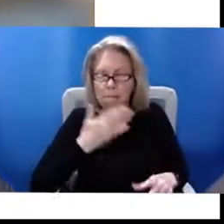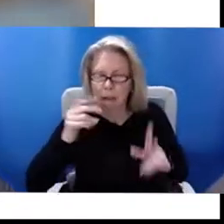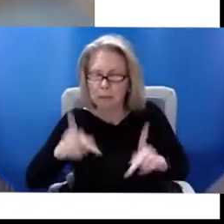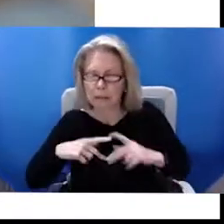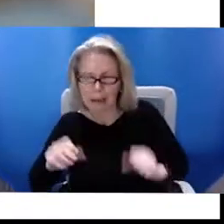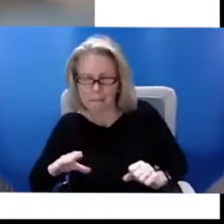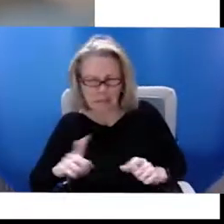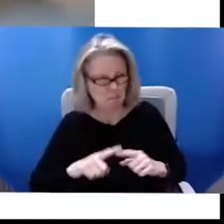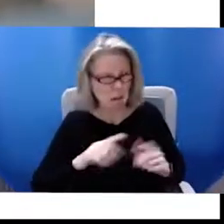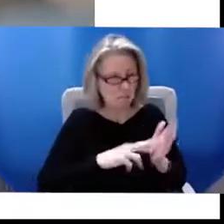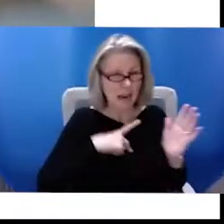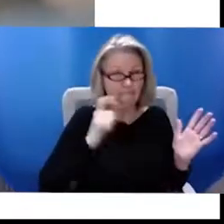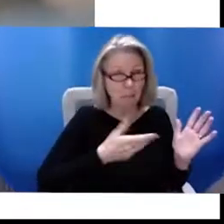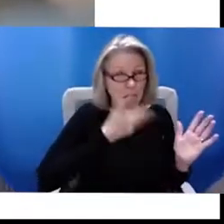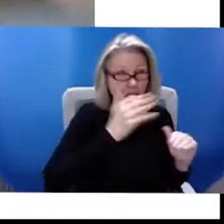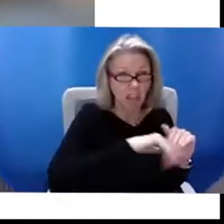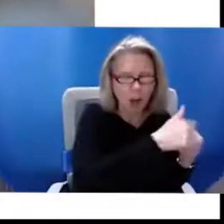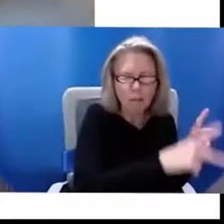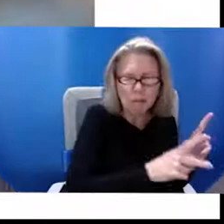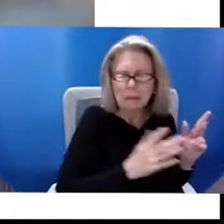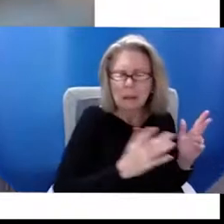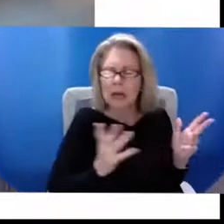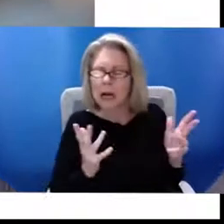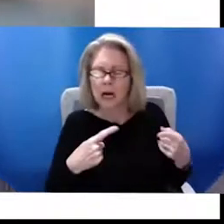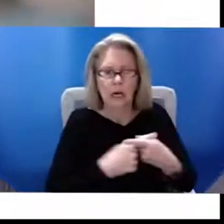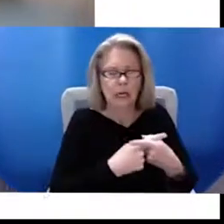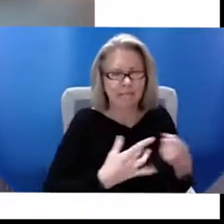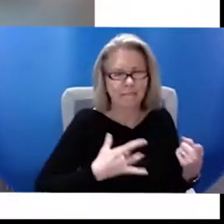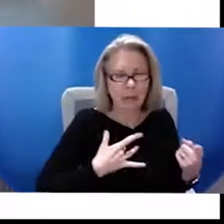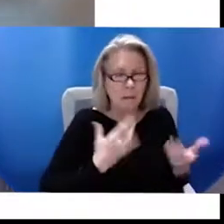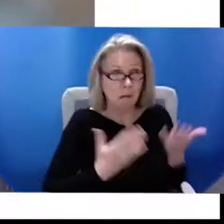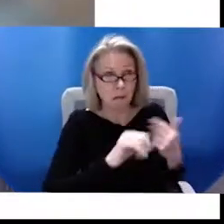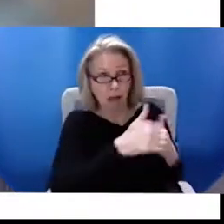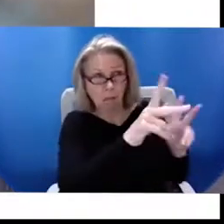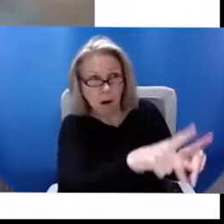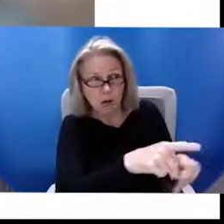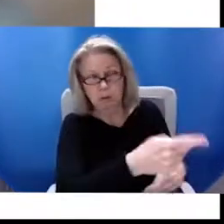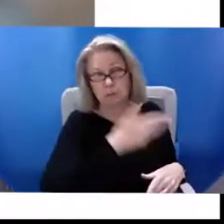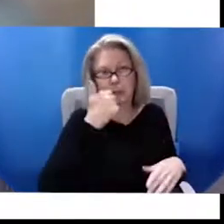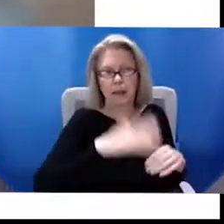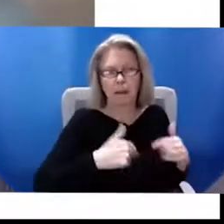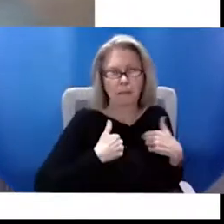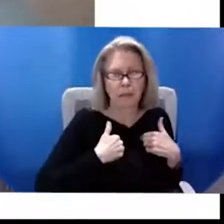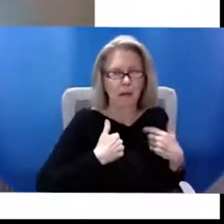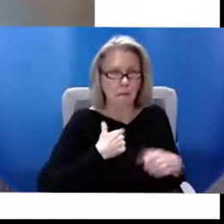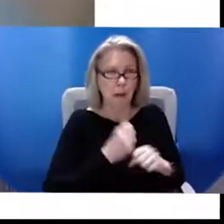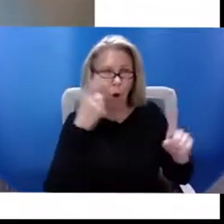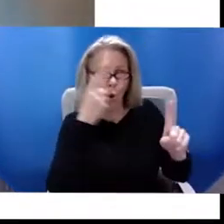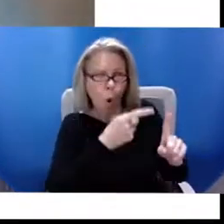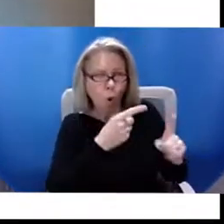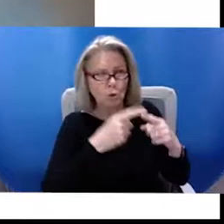best person you can be, but also be better than other people around you and like find somebody that like is better than you and make a goal and